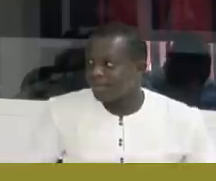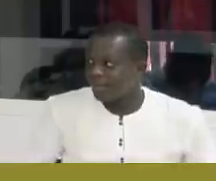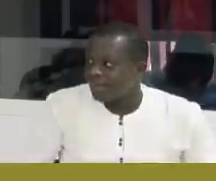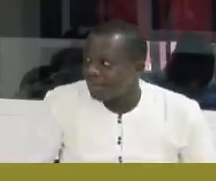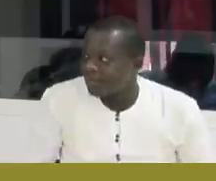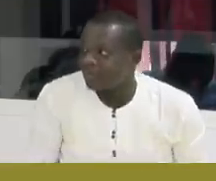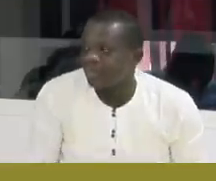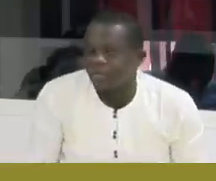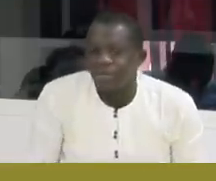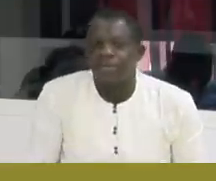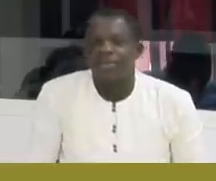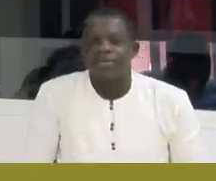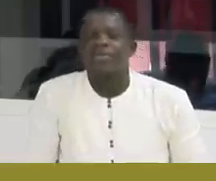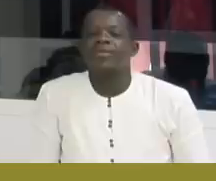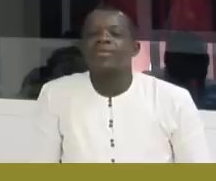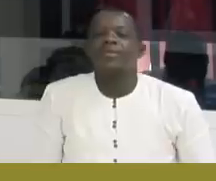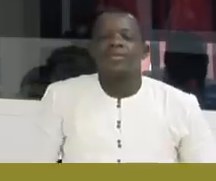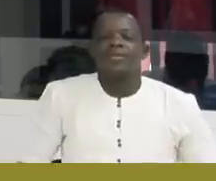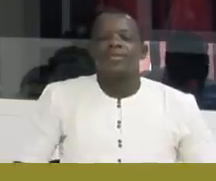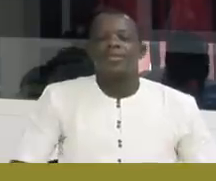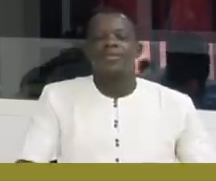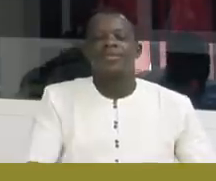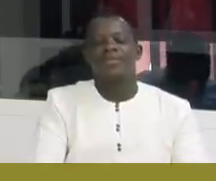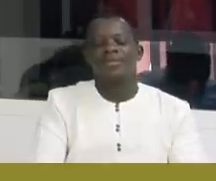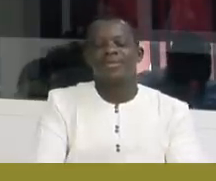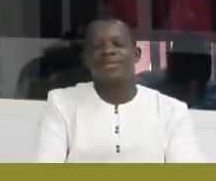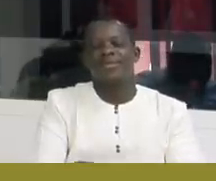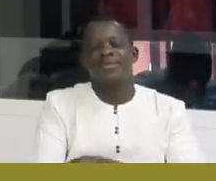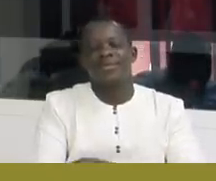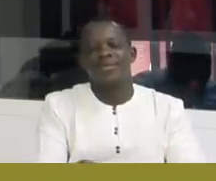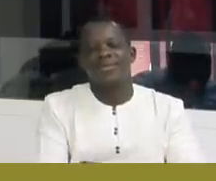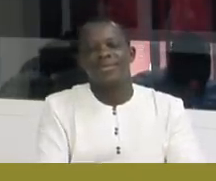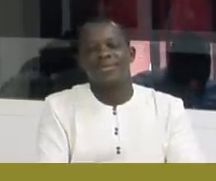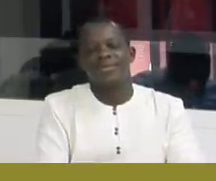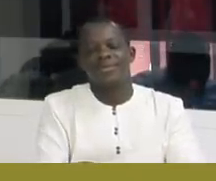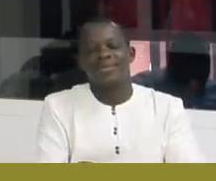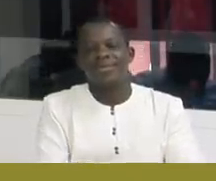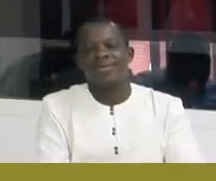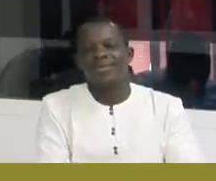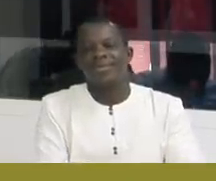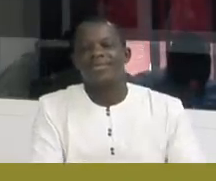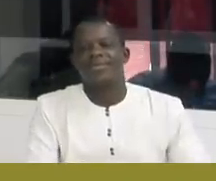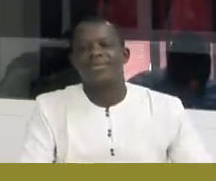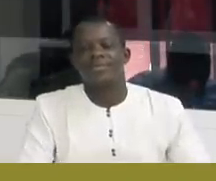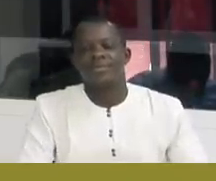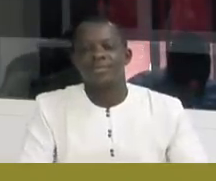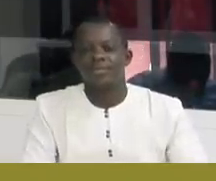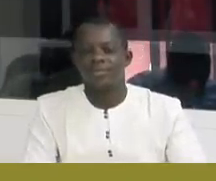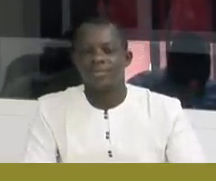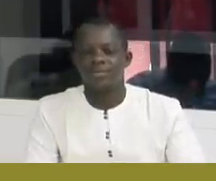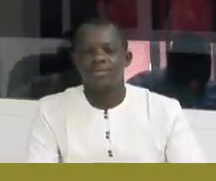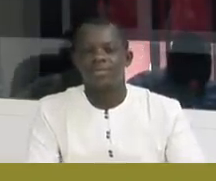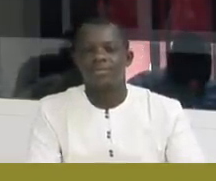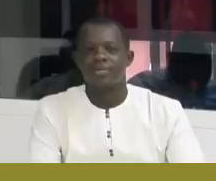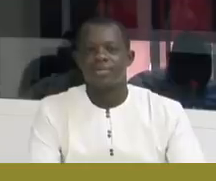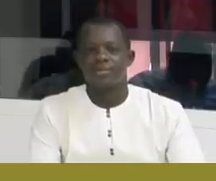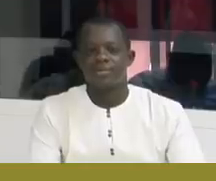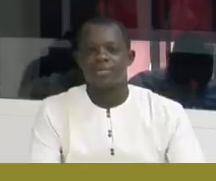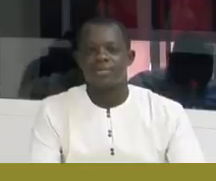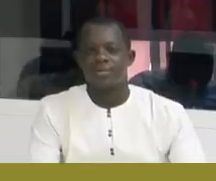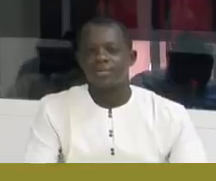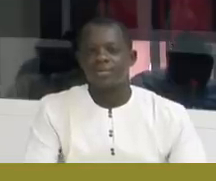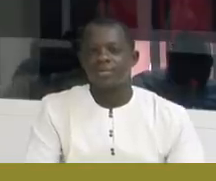Don't be. It's all right, Mr. Sighateh. No, it's not all right. The questions. I'm the one who receives the stones,